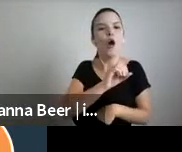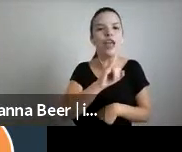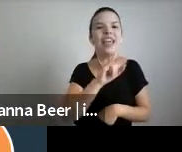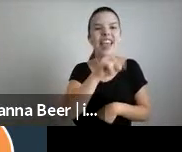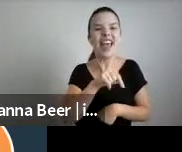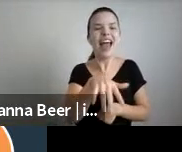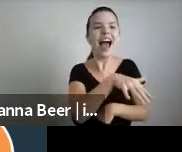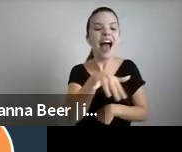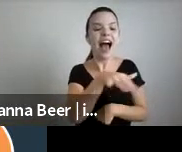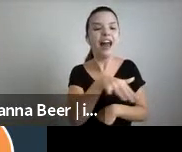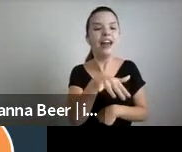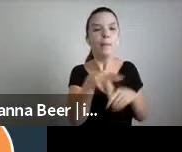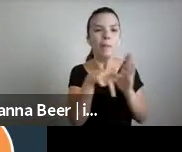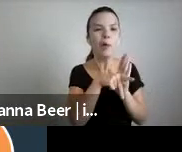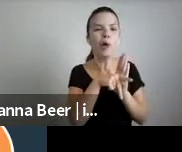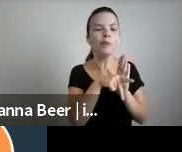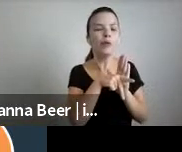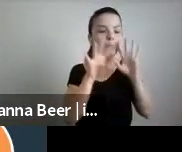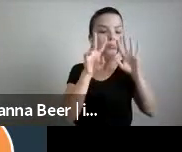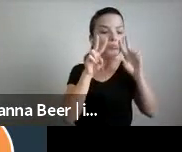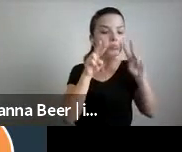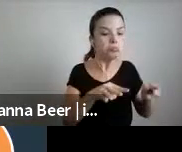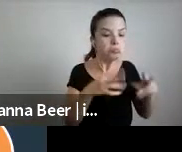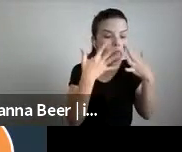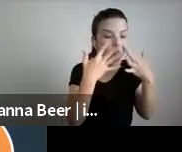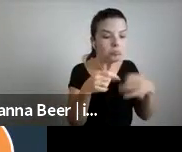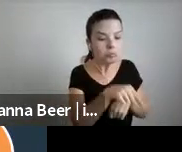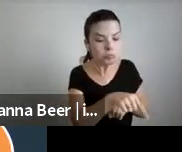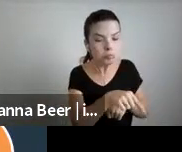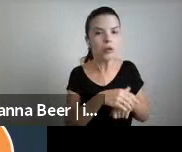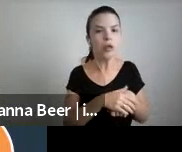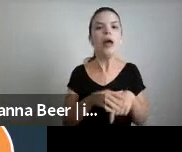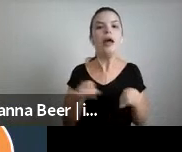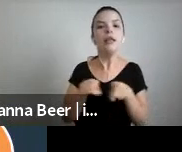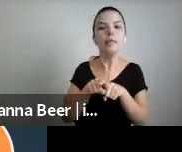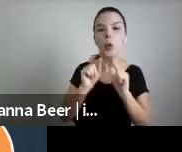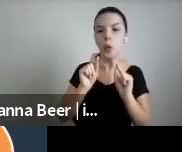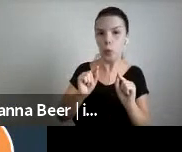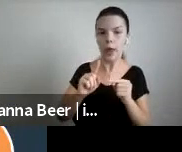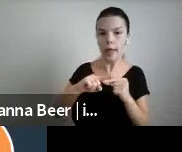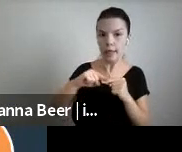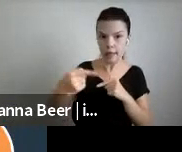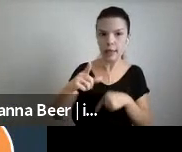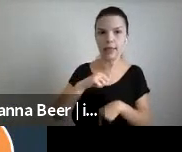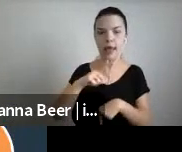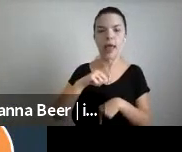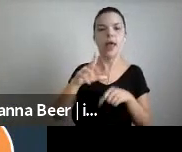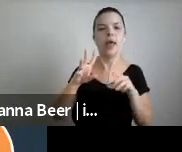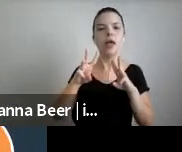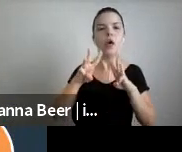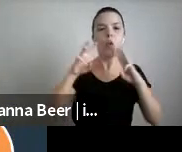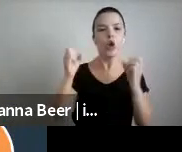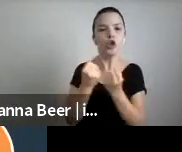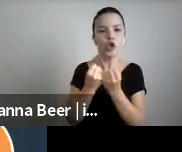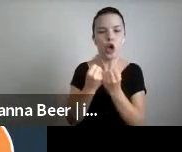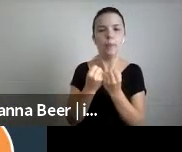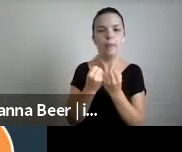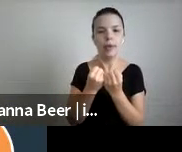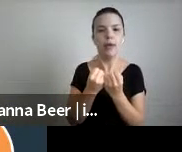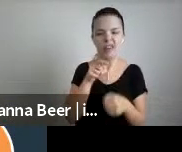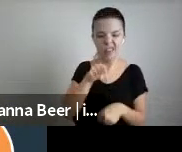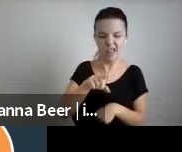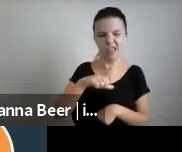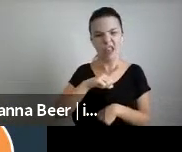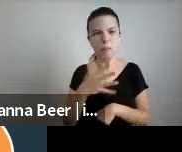minute. And they go to a workshop with about 30 to